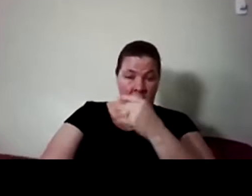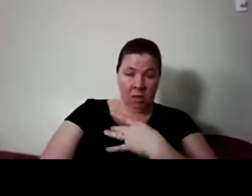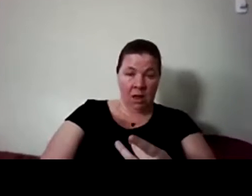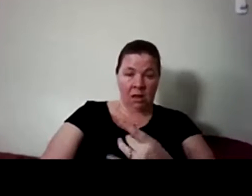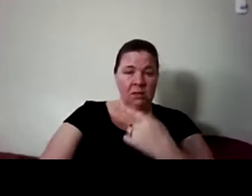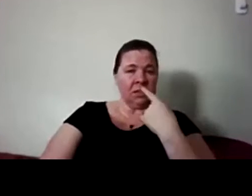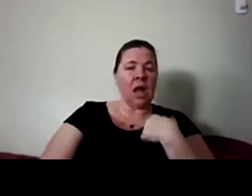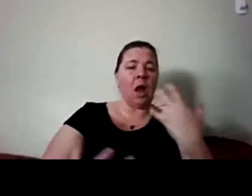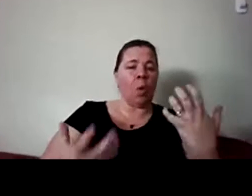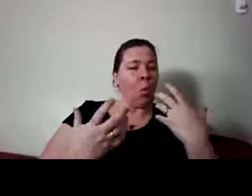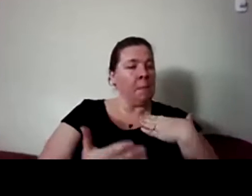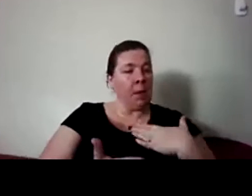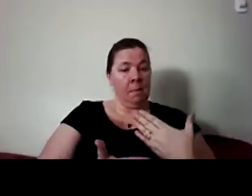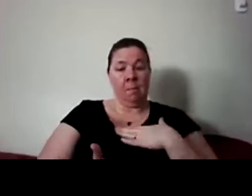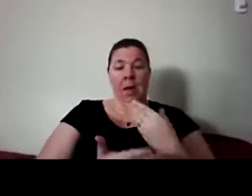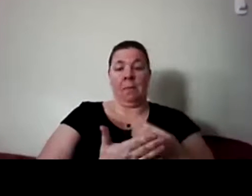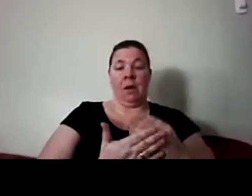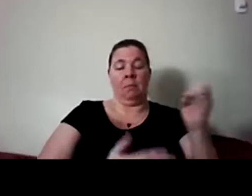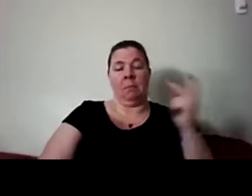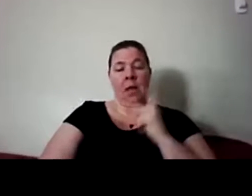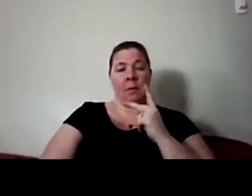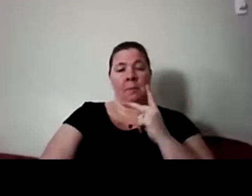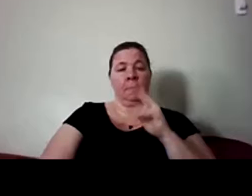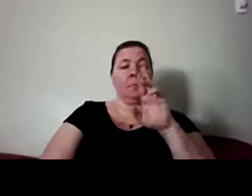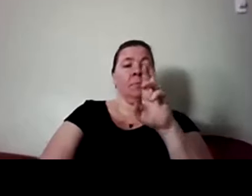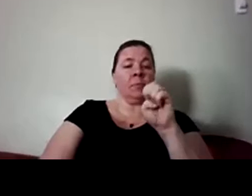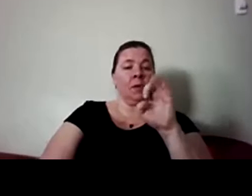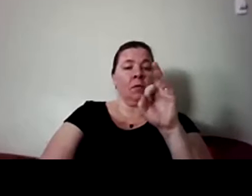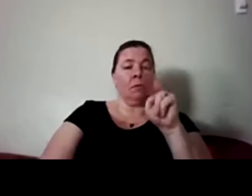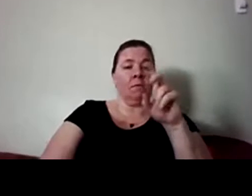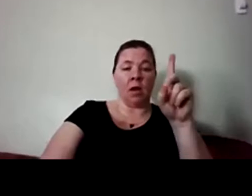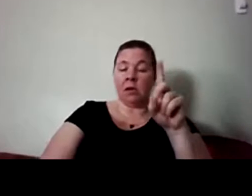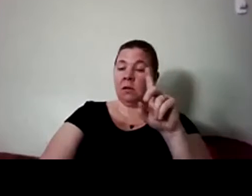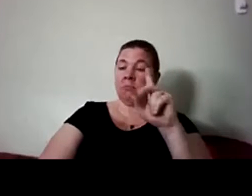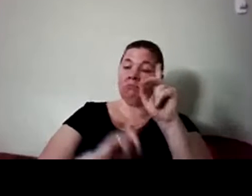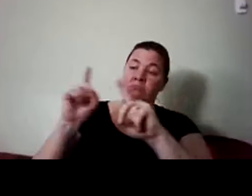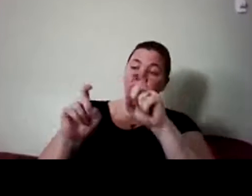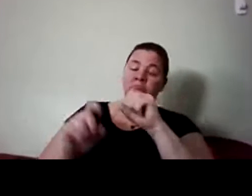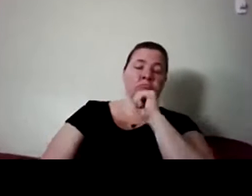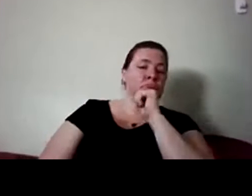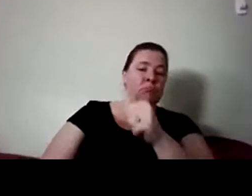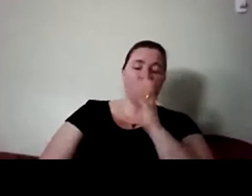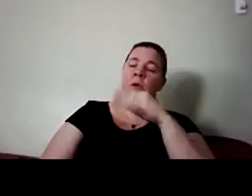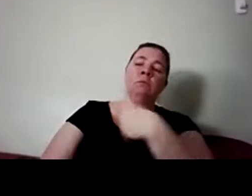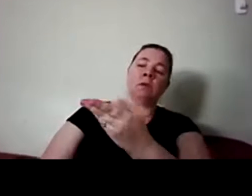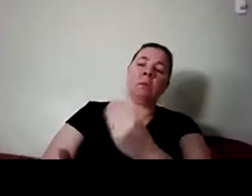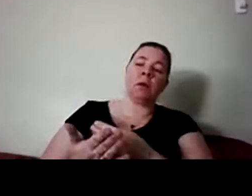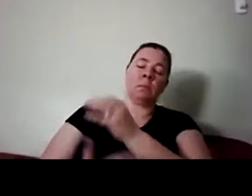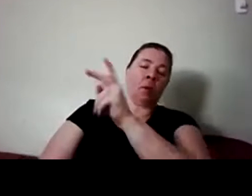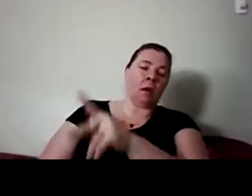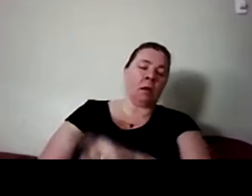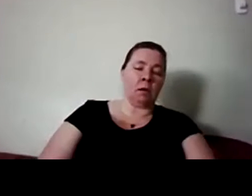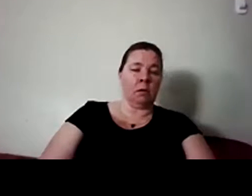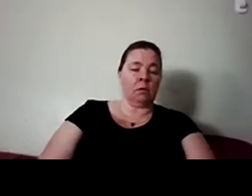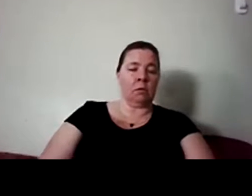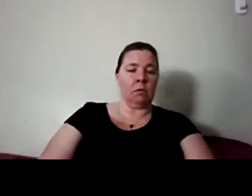say, I want my money back. I want a refund. No questions asked, and your money will be refunded. Now, Onpassive can say